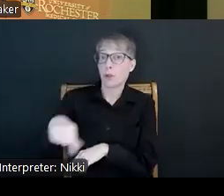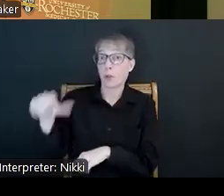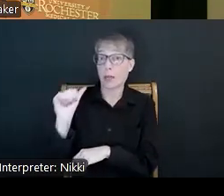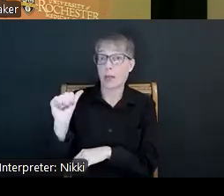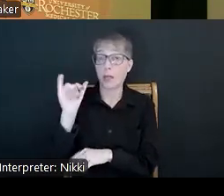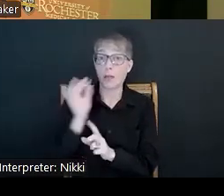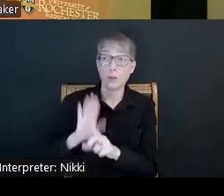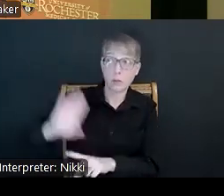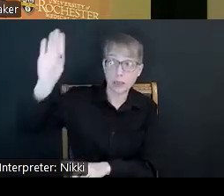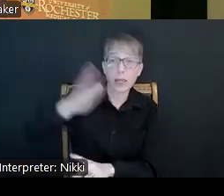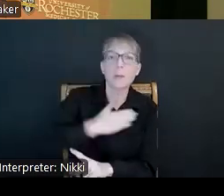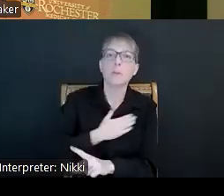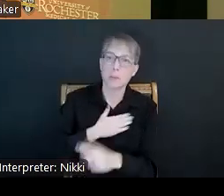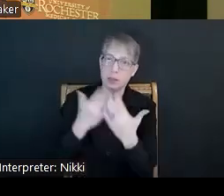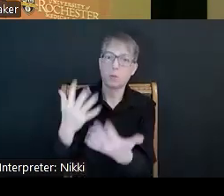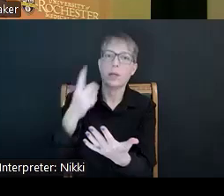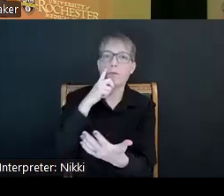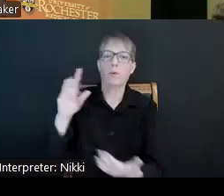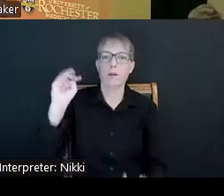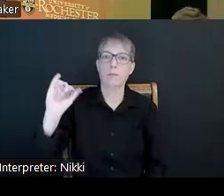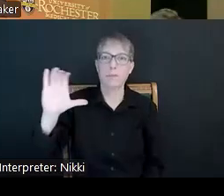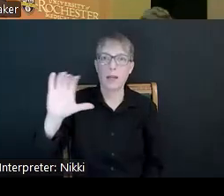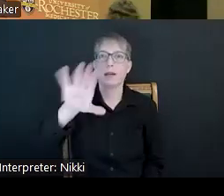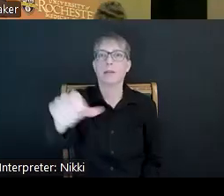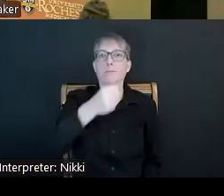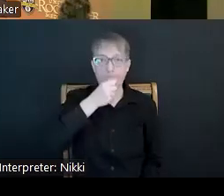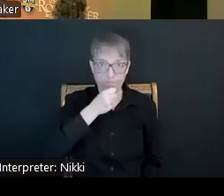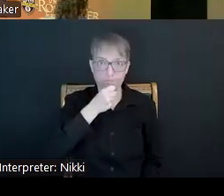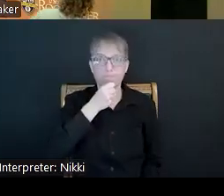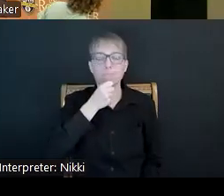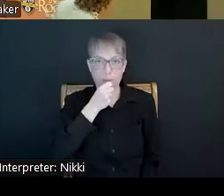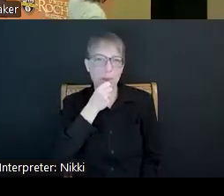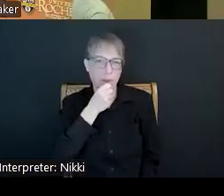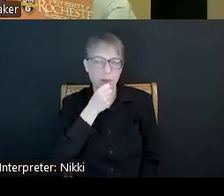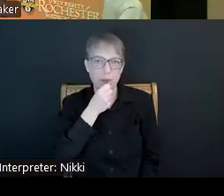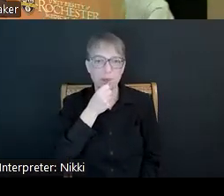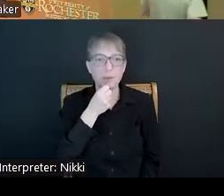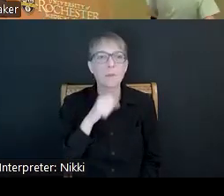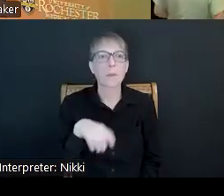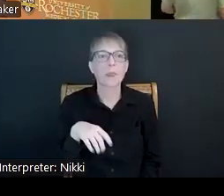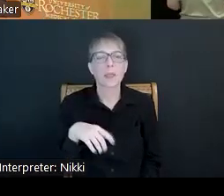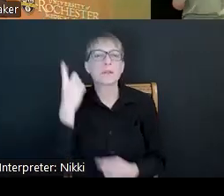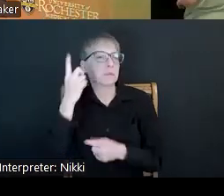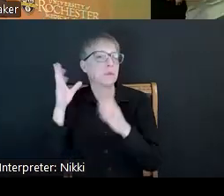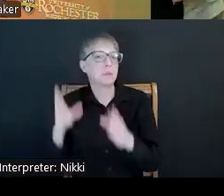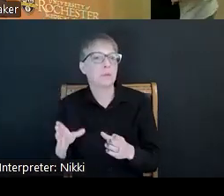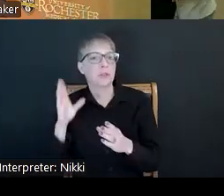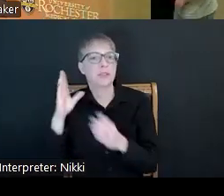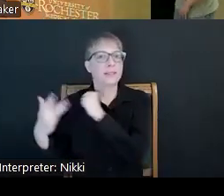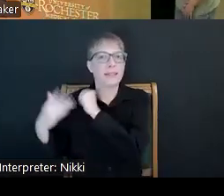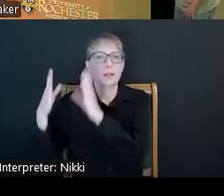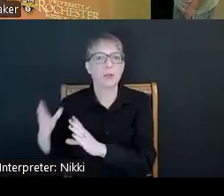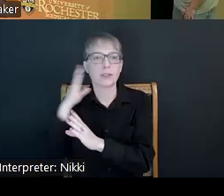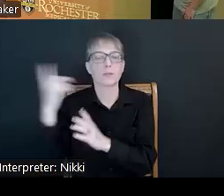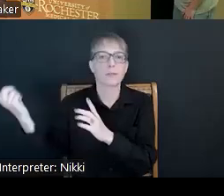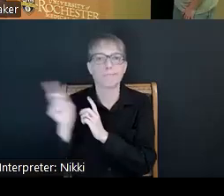and wait until a microphone is brought over to you, then we will be able to have one of our folks bring the microphone so that the question can